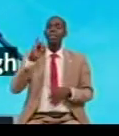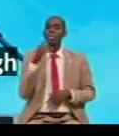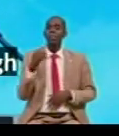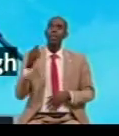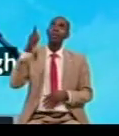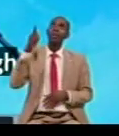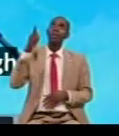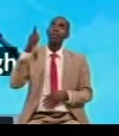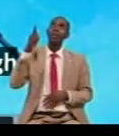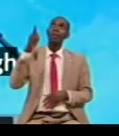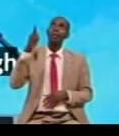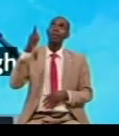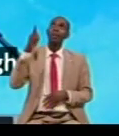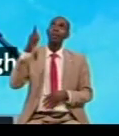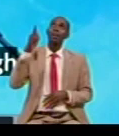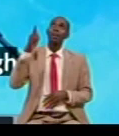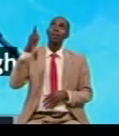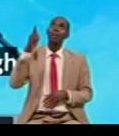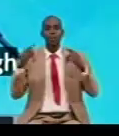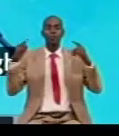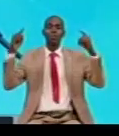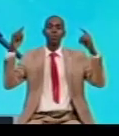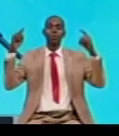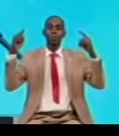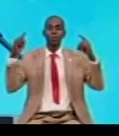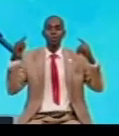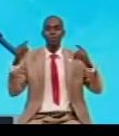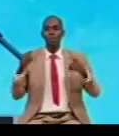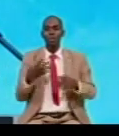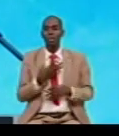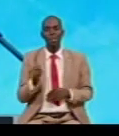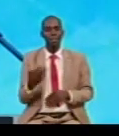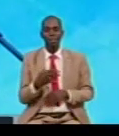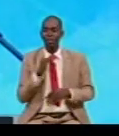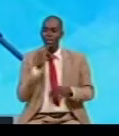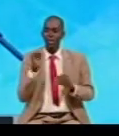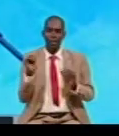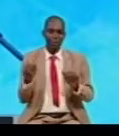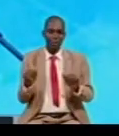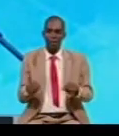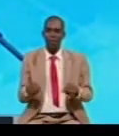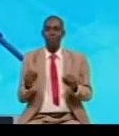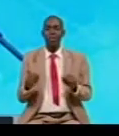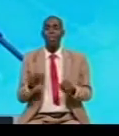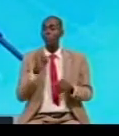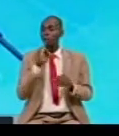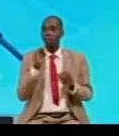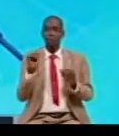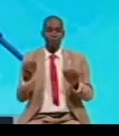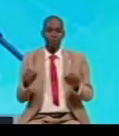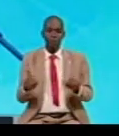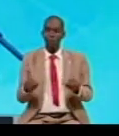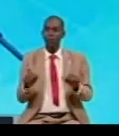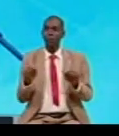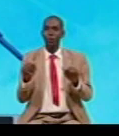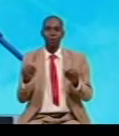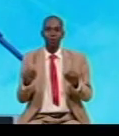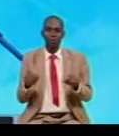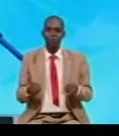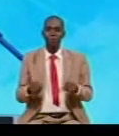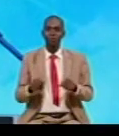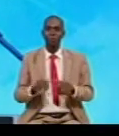the God of the breakthrough, and anything is possible, is possible.